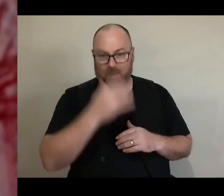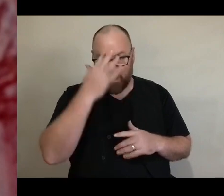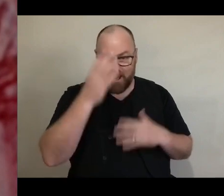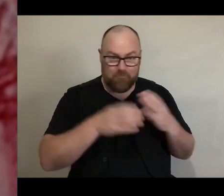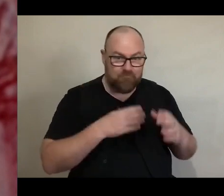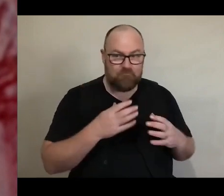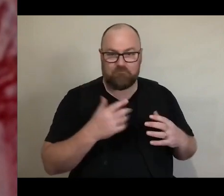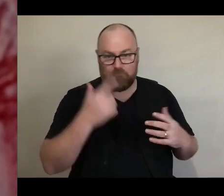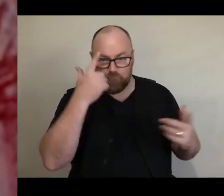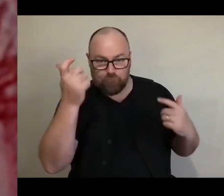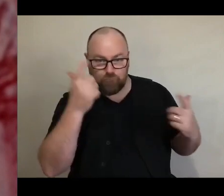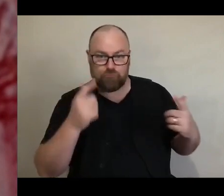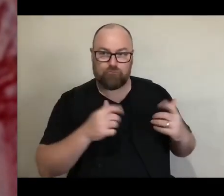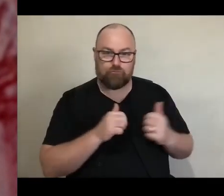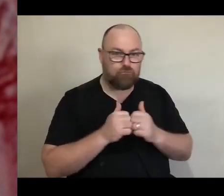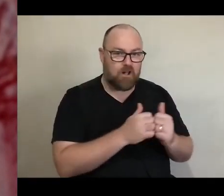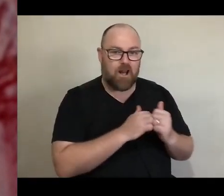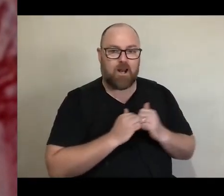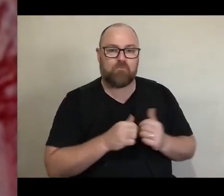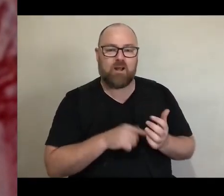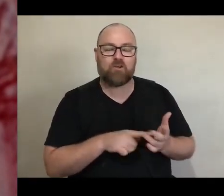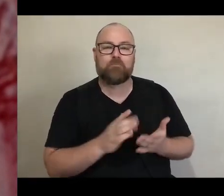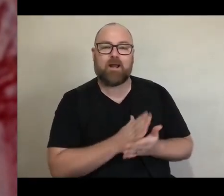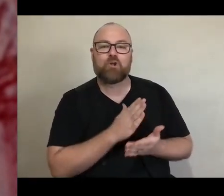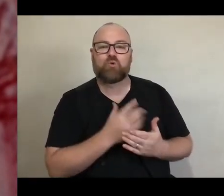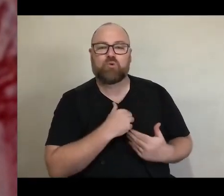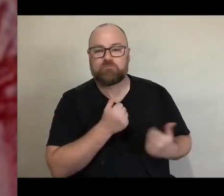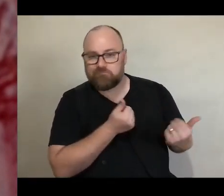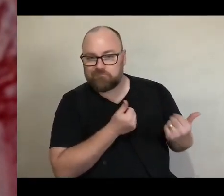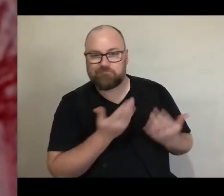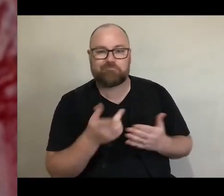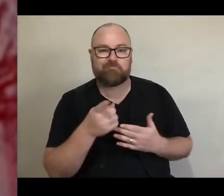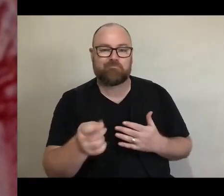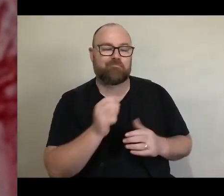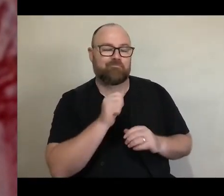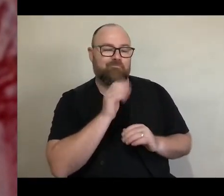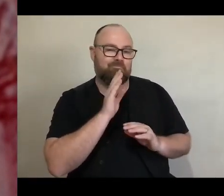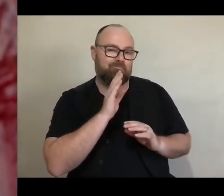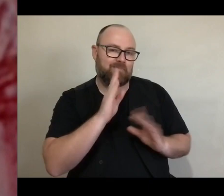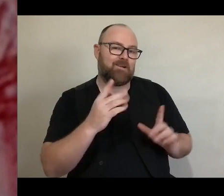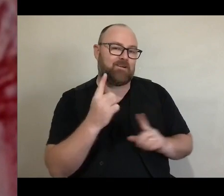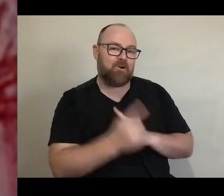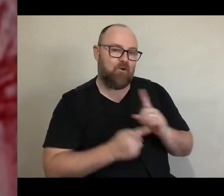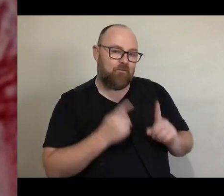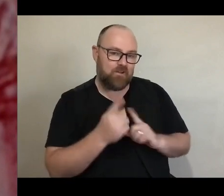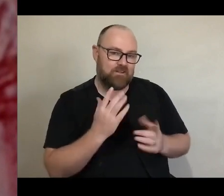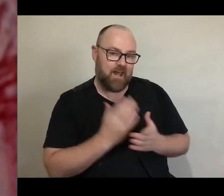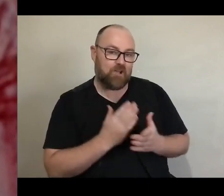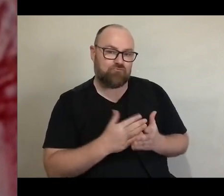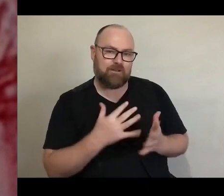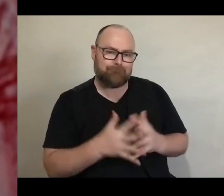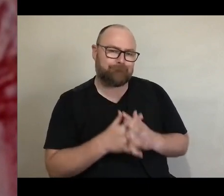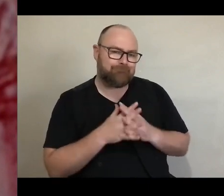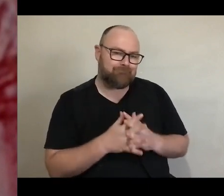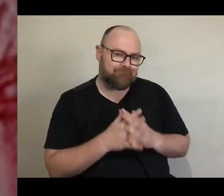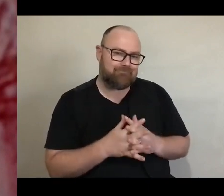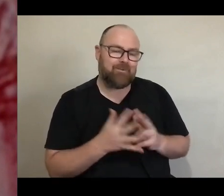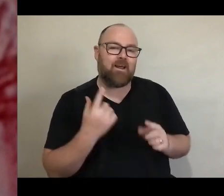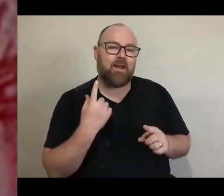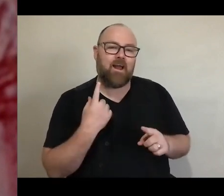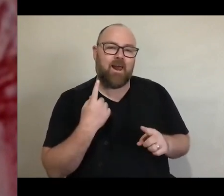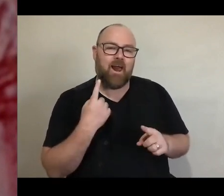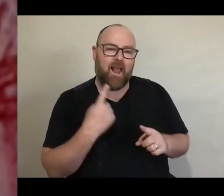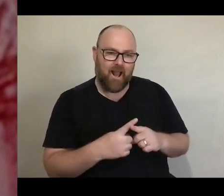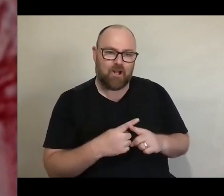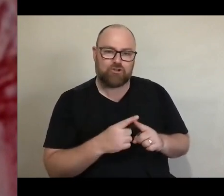to make sure that they can continue to bring you an extraordinary conference that's really deeply meaningful and really represents the